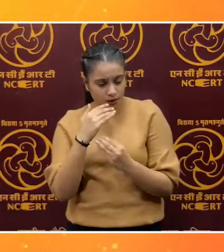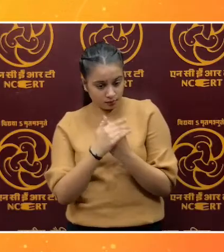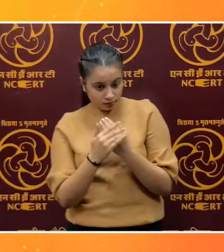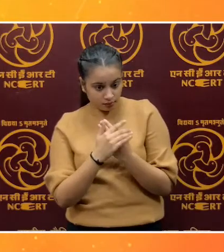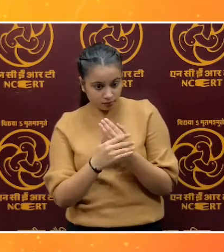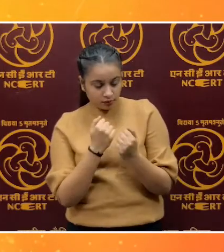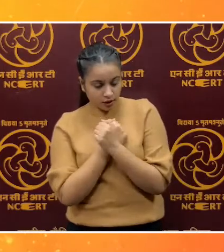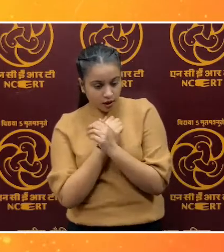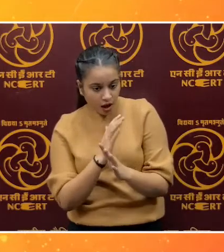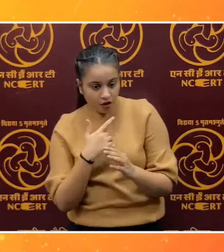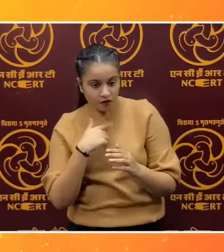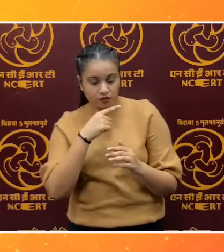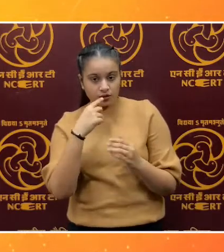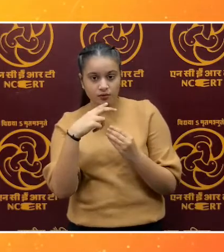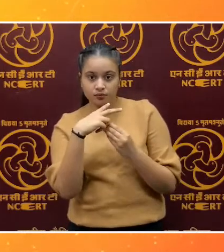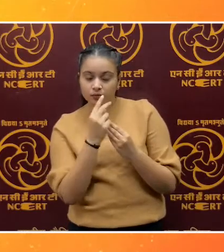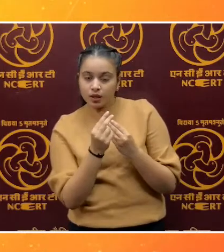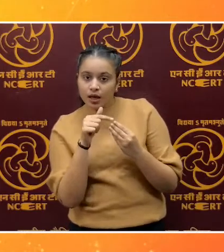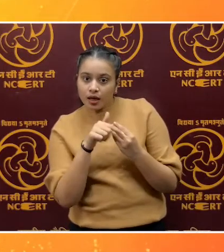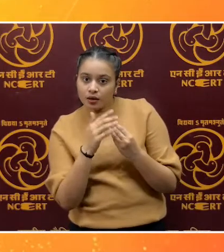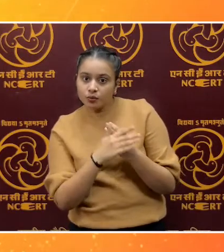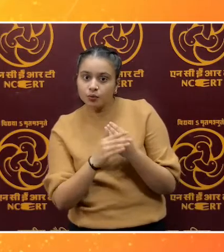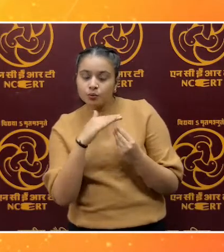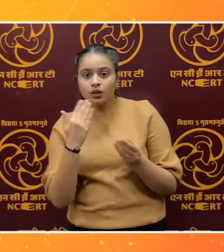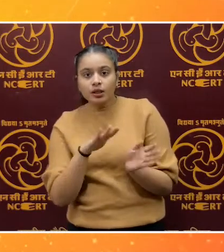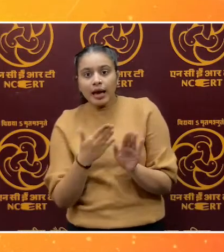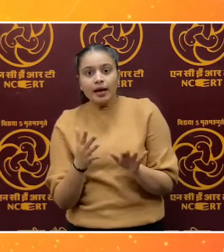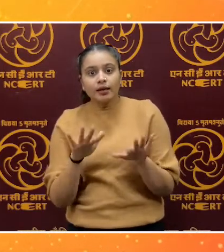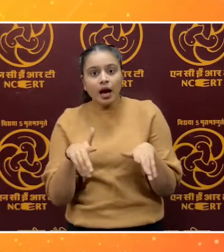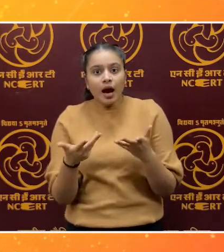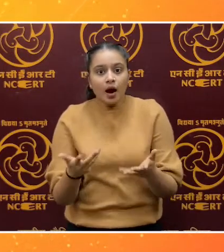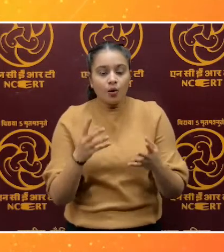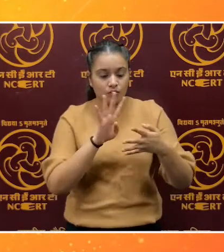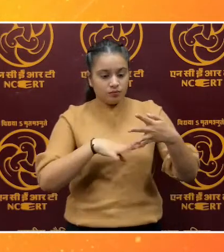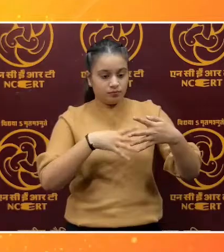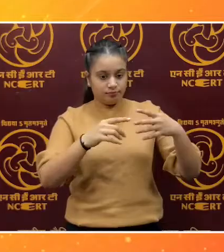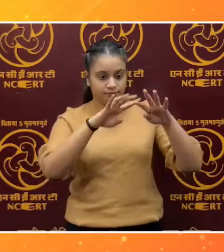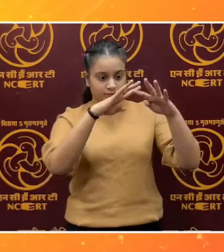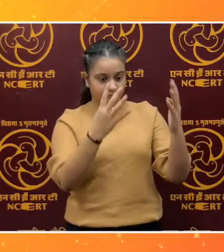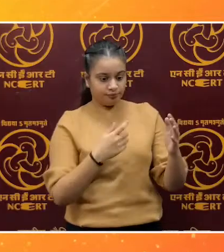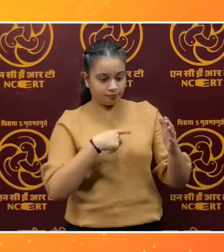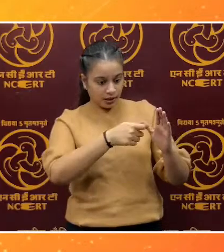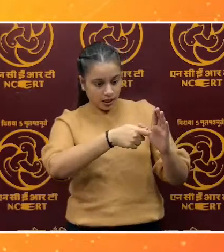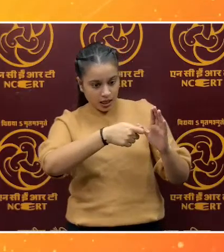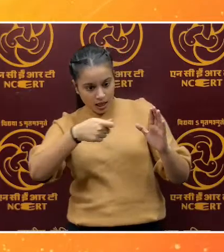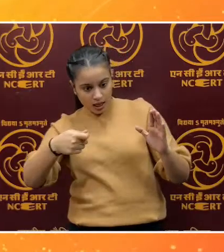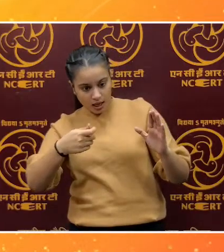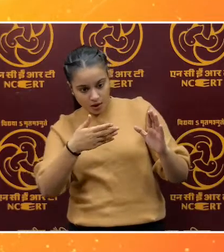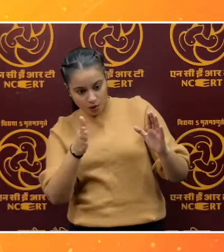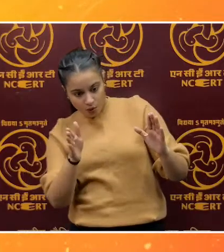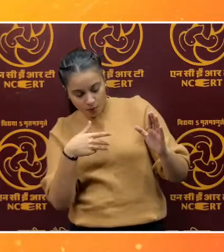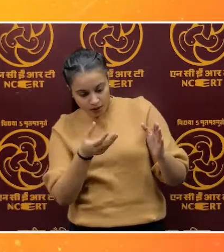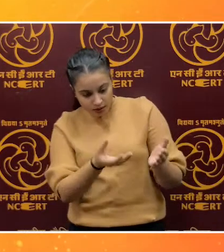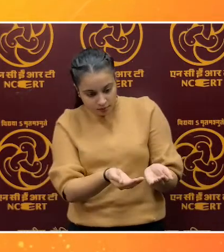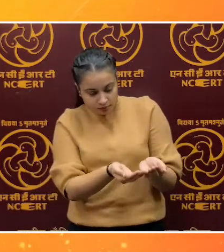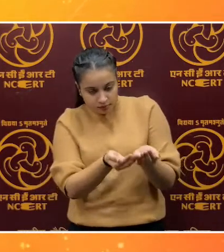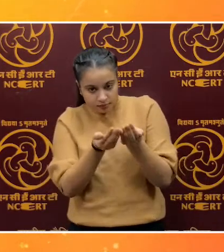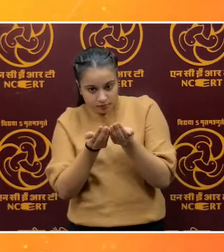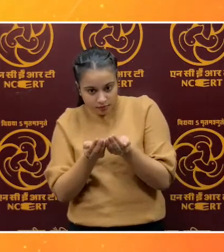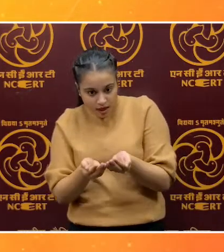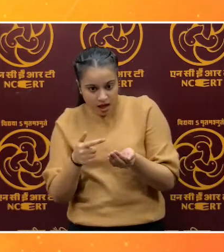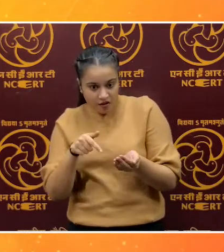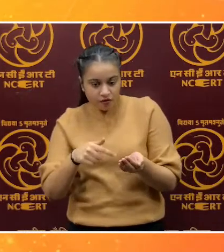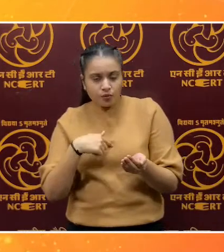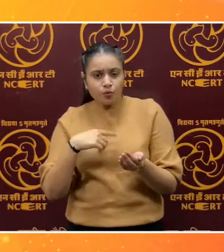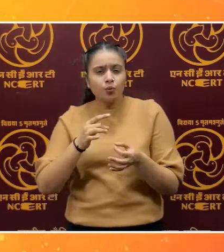pet died so suddenly. He reached into the cage, gently took him out, the still warm body